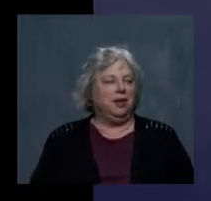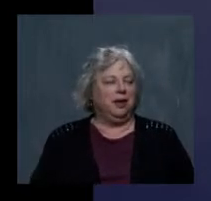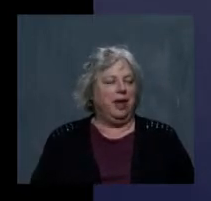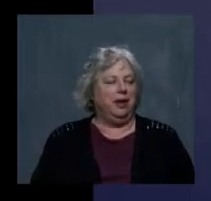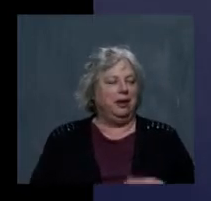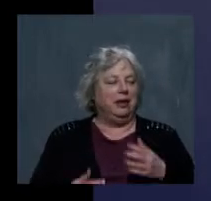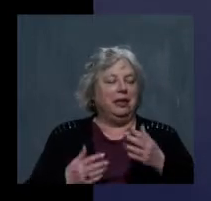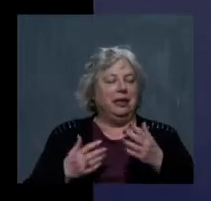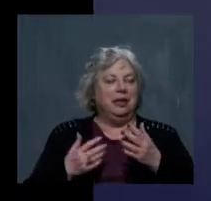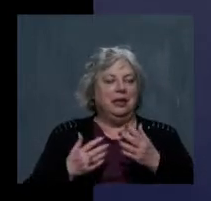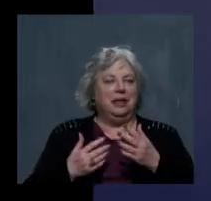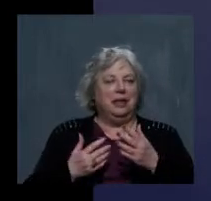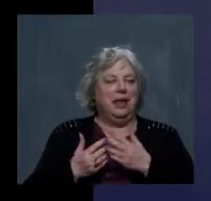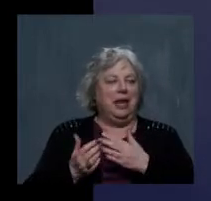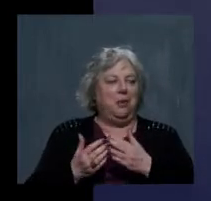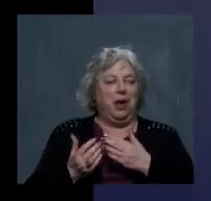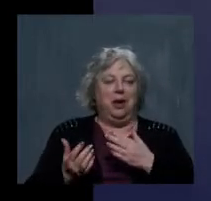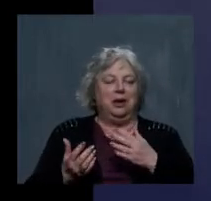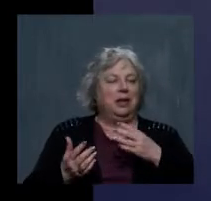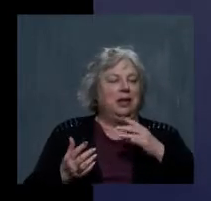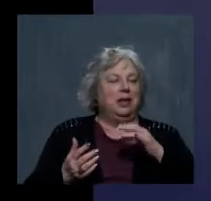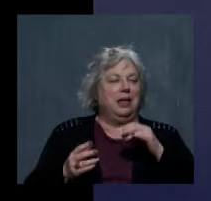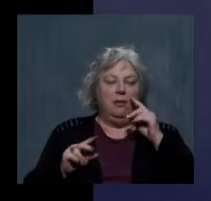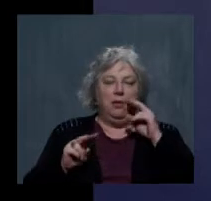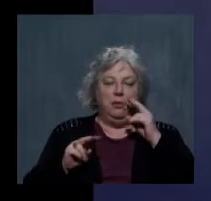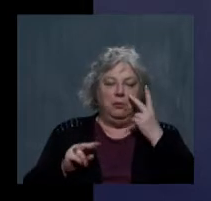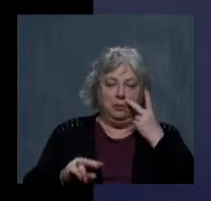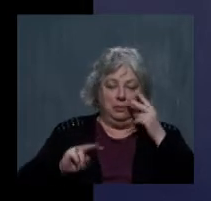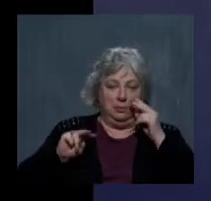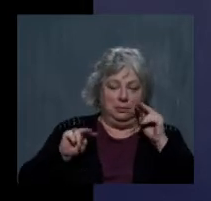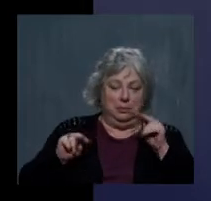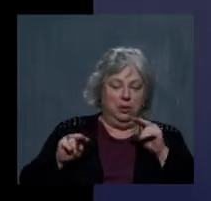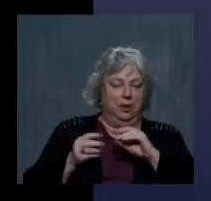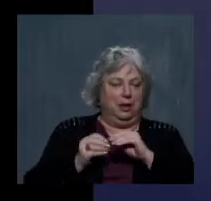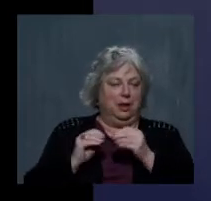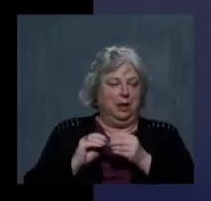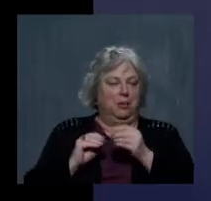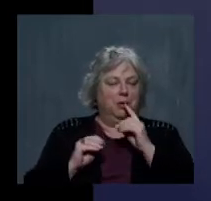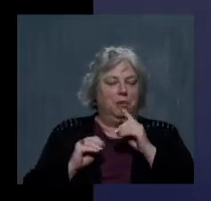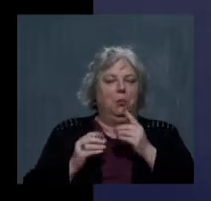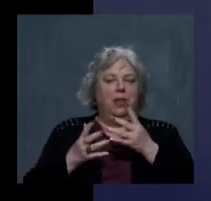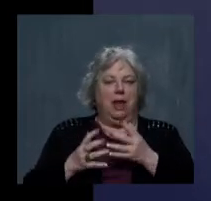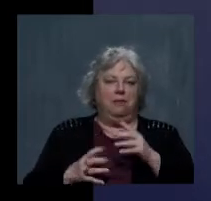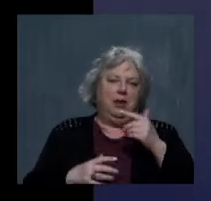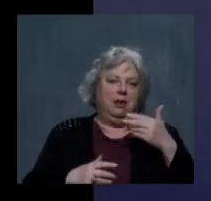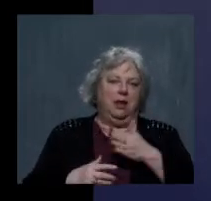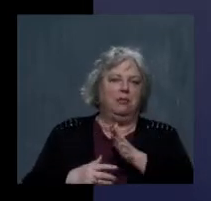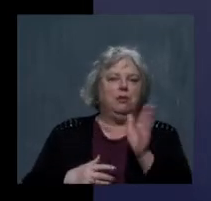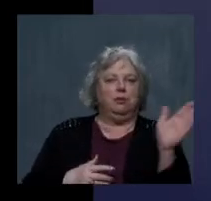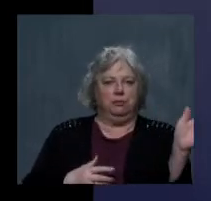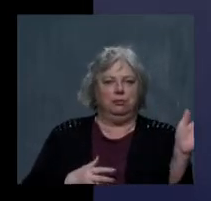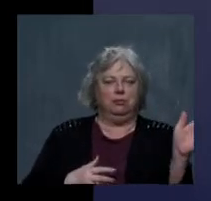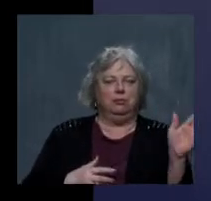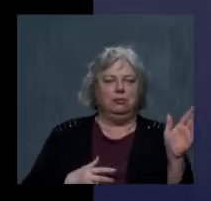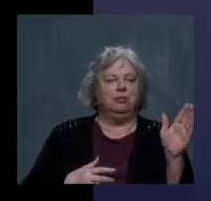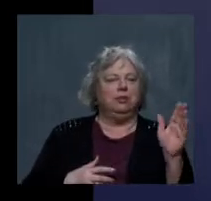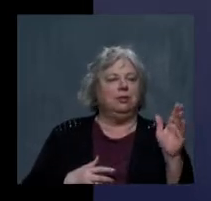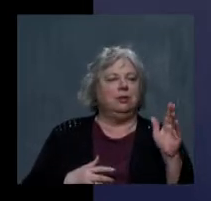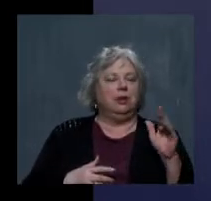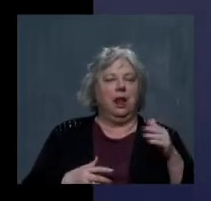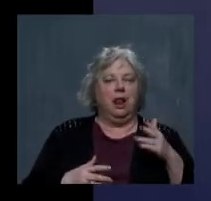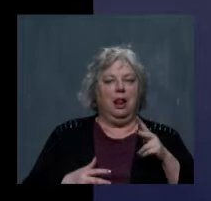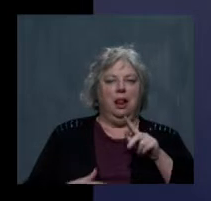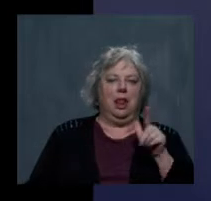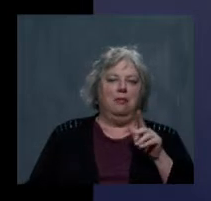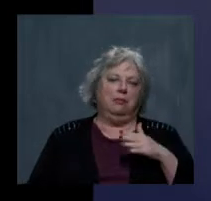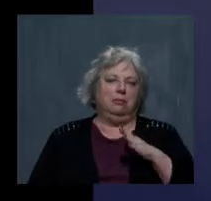But anyway, if you look at the numbers, we are dealing with very heavy left turns. So left turns